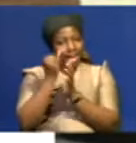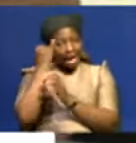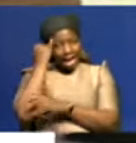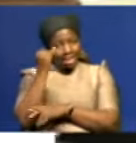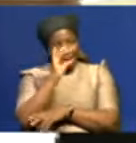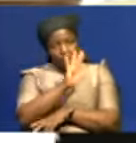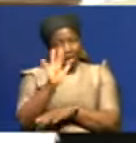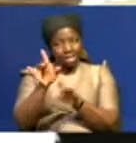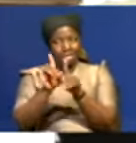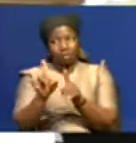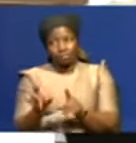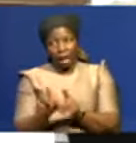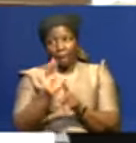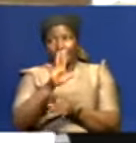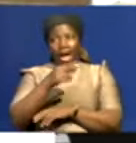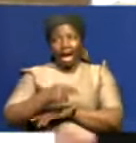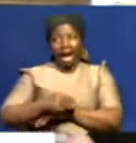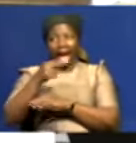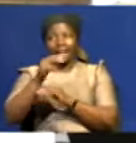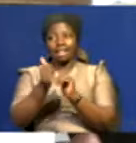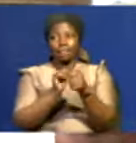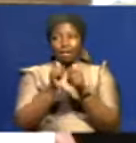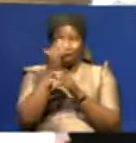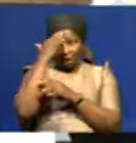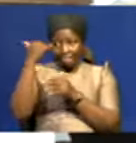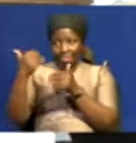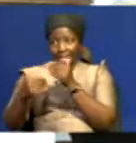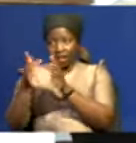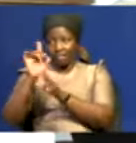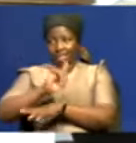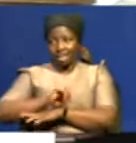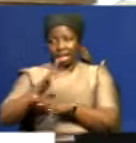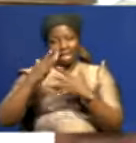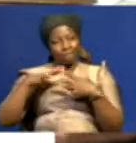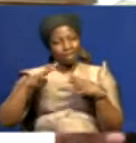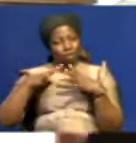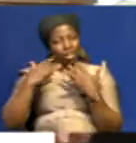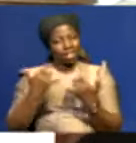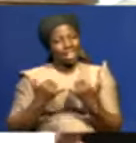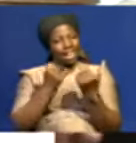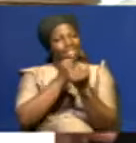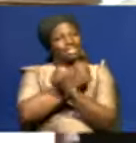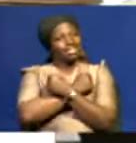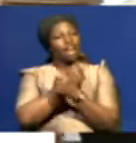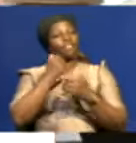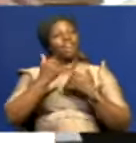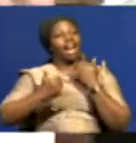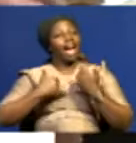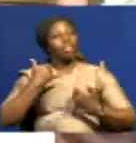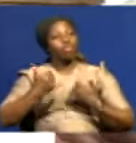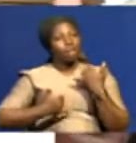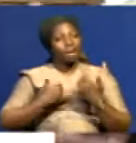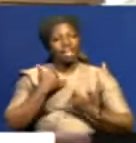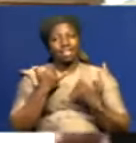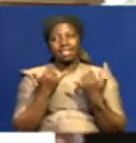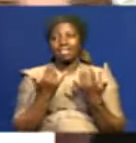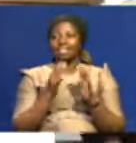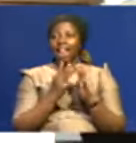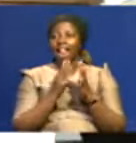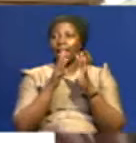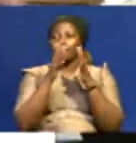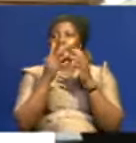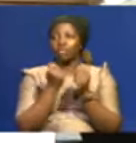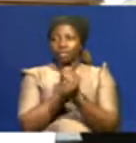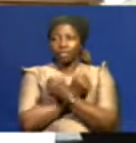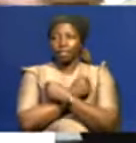their hyping spirit, because at the end of the day, young people love Sherehe. So the Hustler Bazaar, it's like a one-stop shop for all these